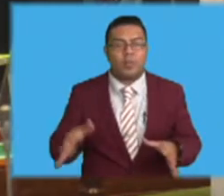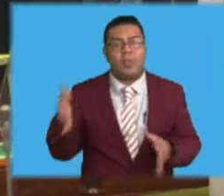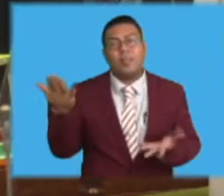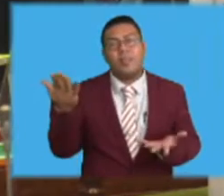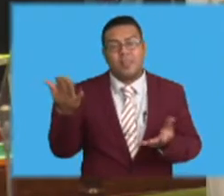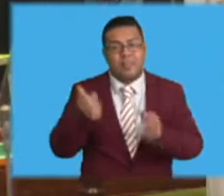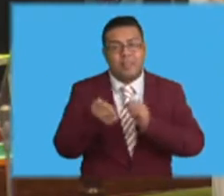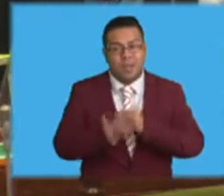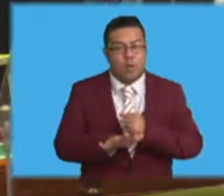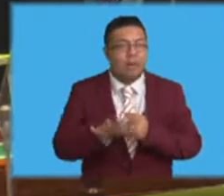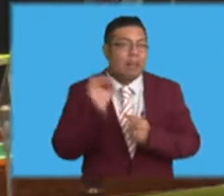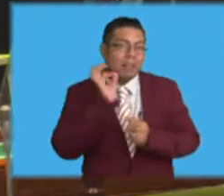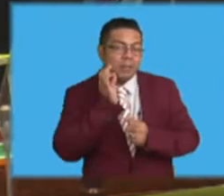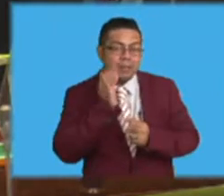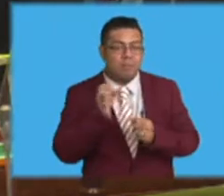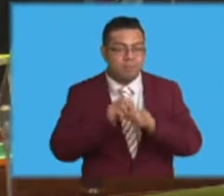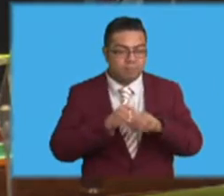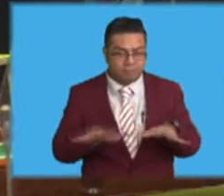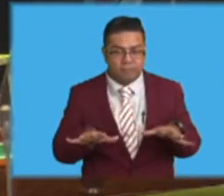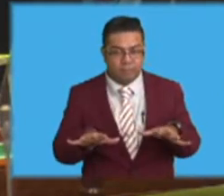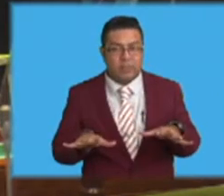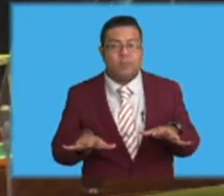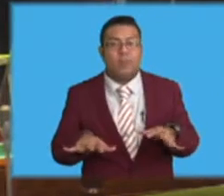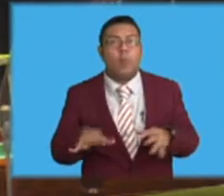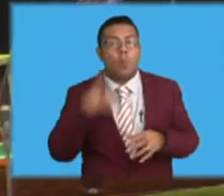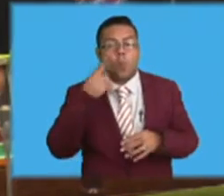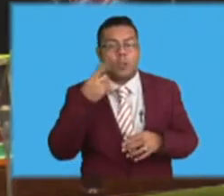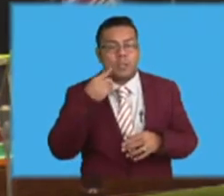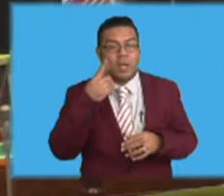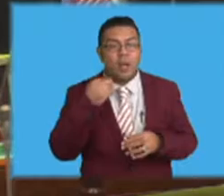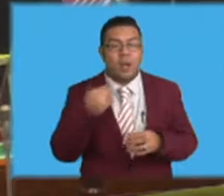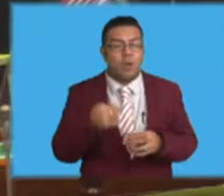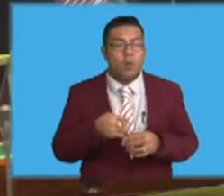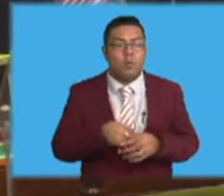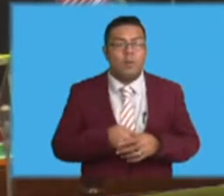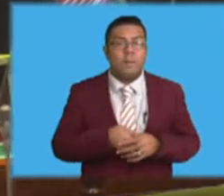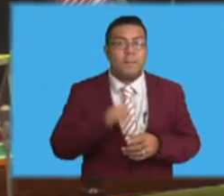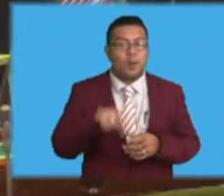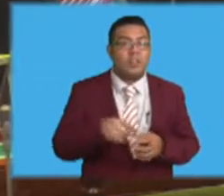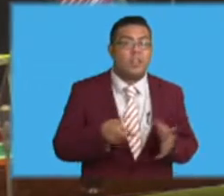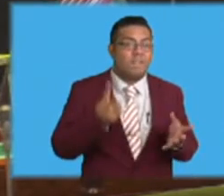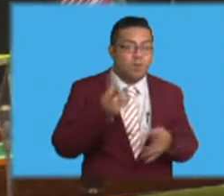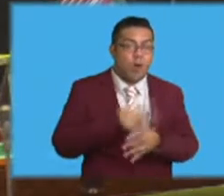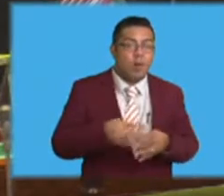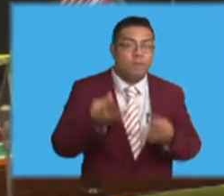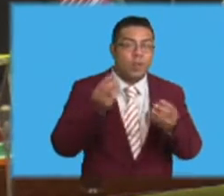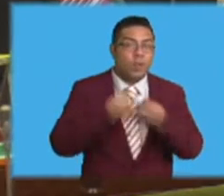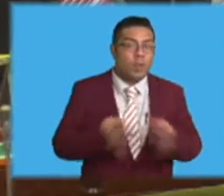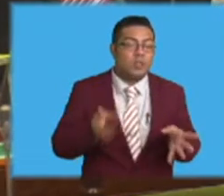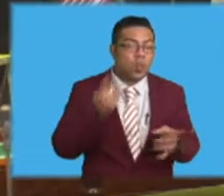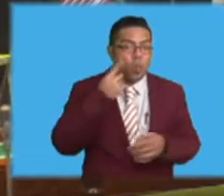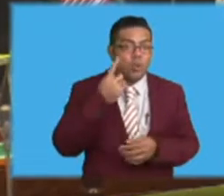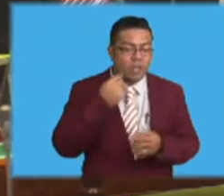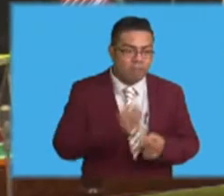Speaker, a minor leak of filtered water had occurred as the volume of wastewater was in excess of the capacity of the designed soak